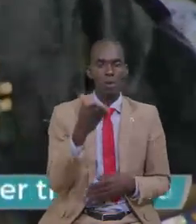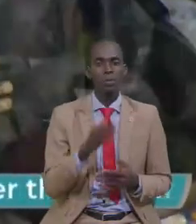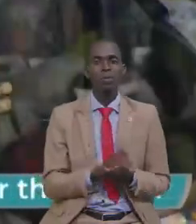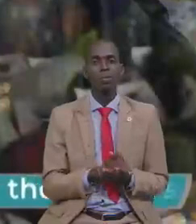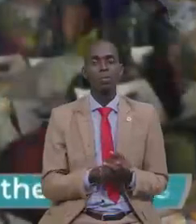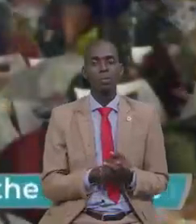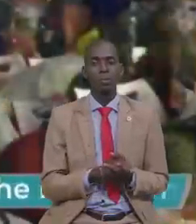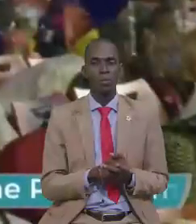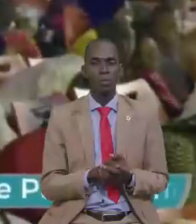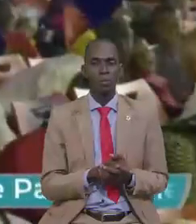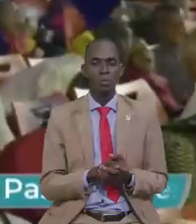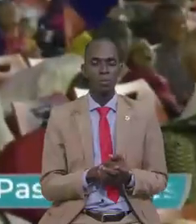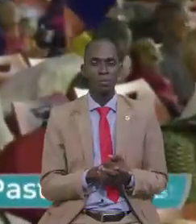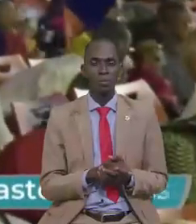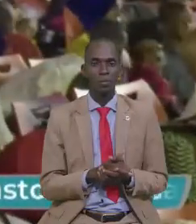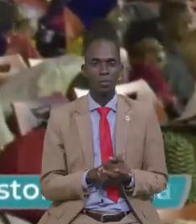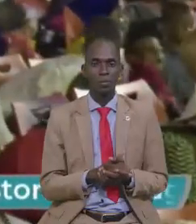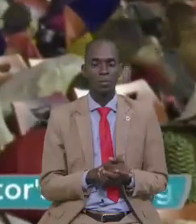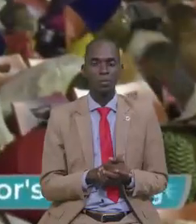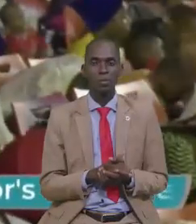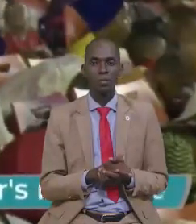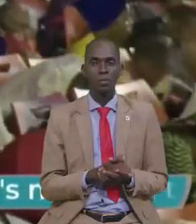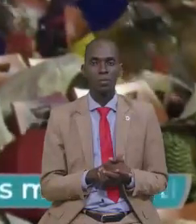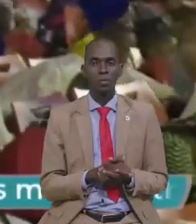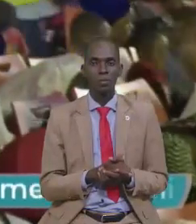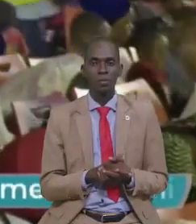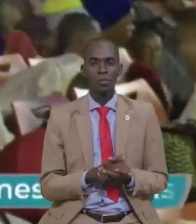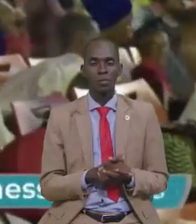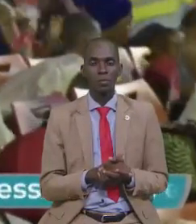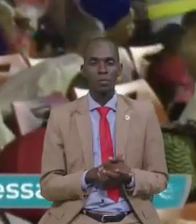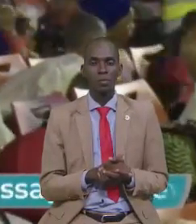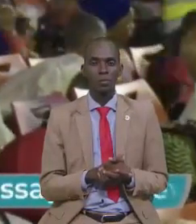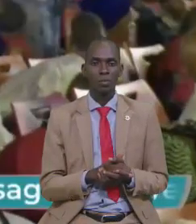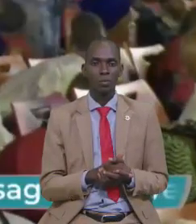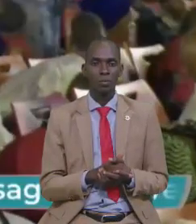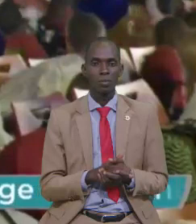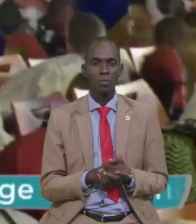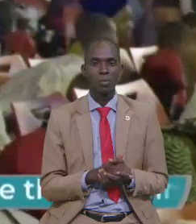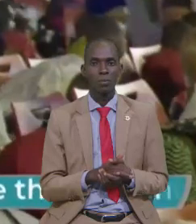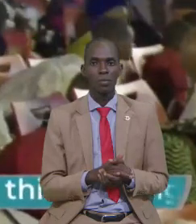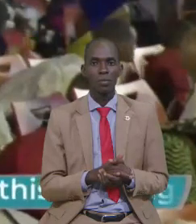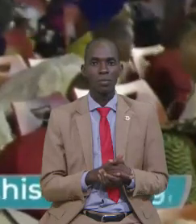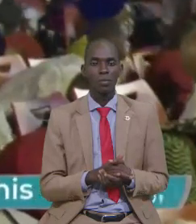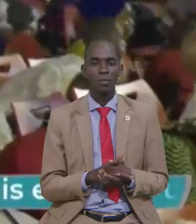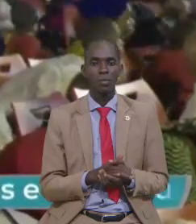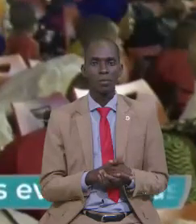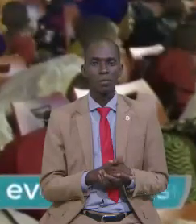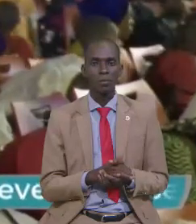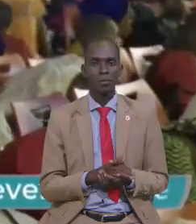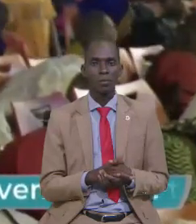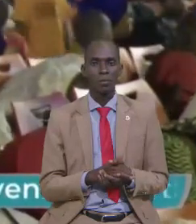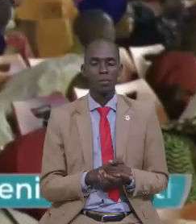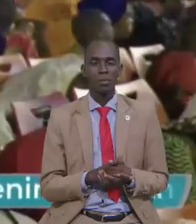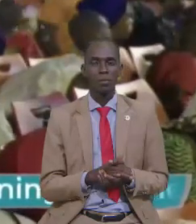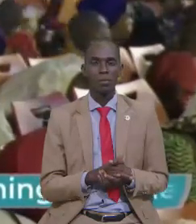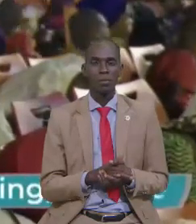into this venue. You see that church auditorium by the right there as you are coming